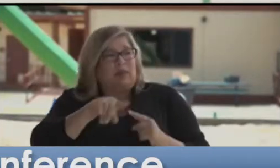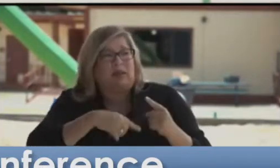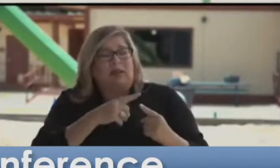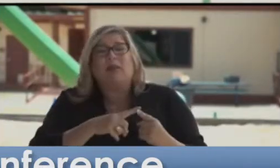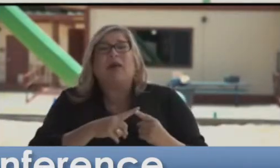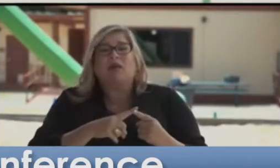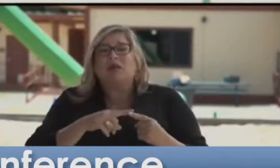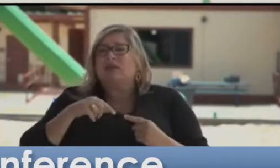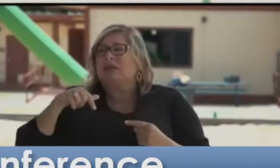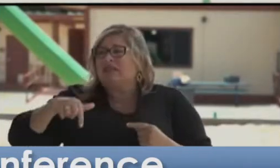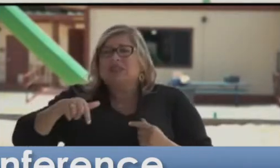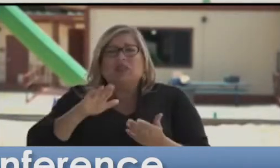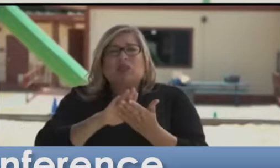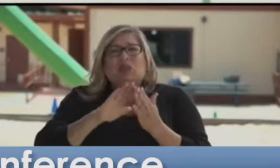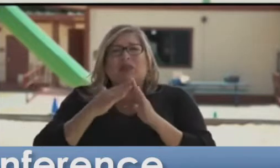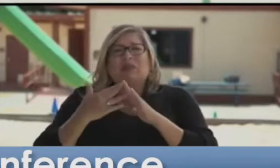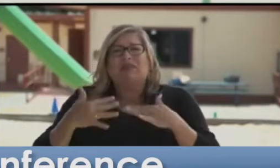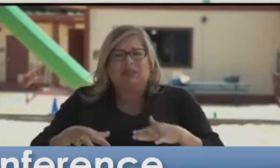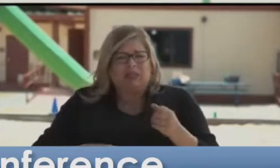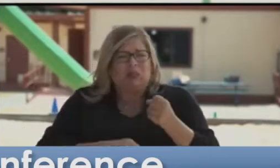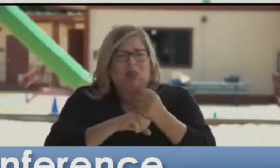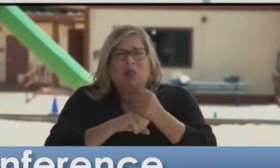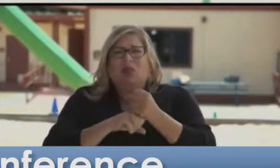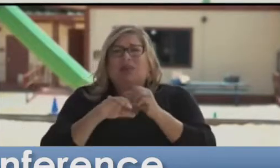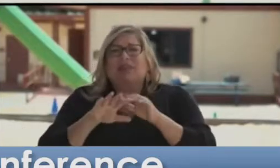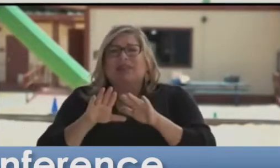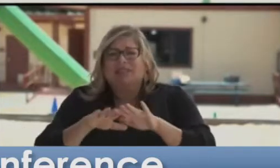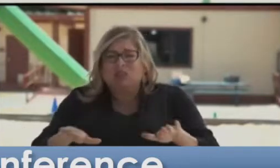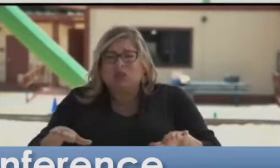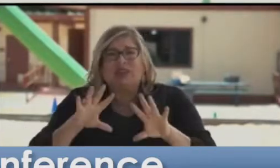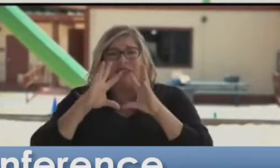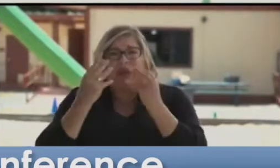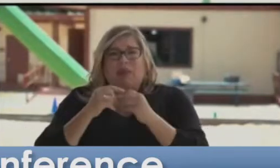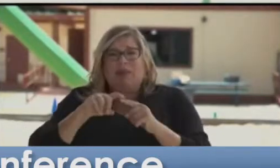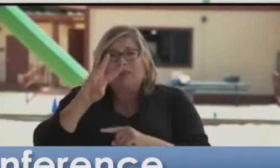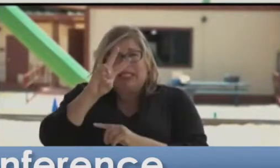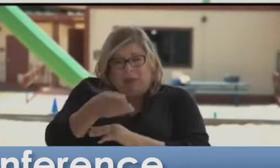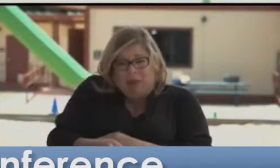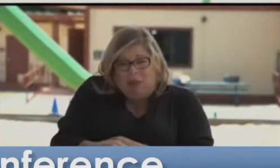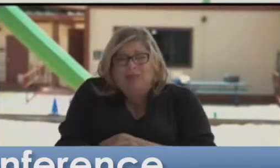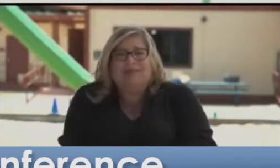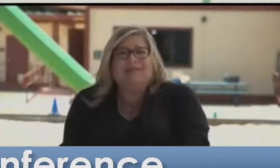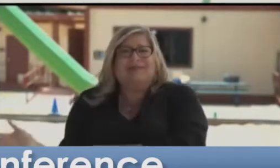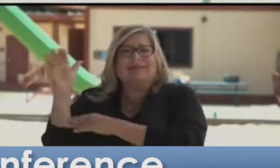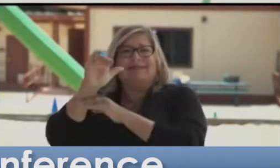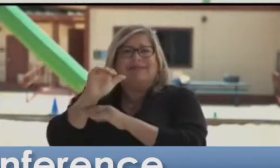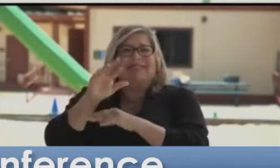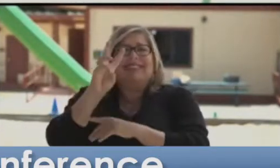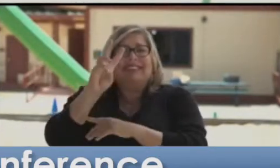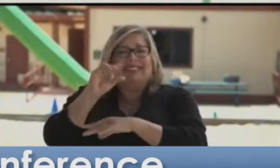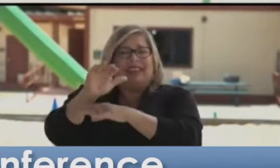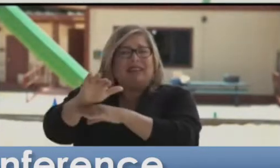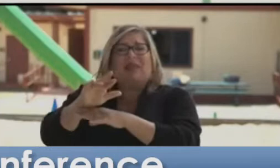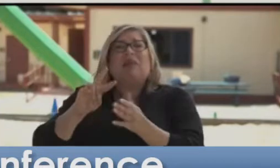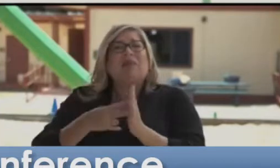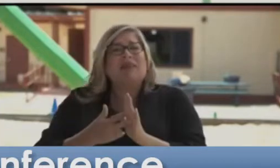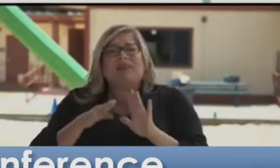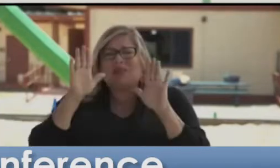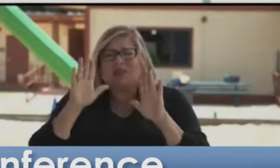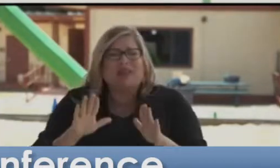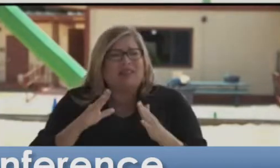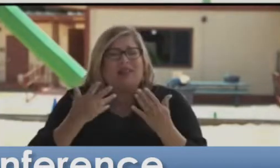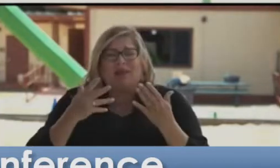there is support for students and their families from 6 a.m. to 6 p.m. That means great learning,